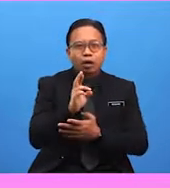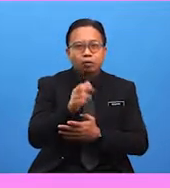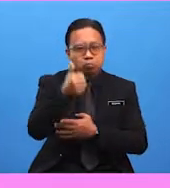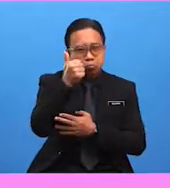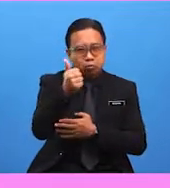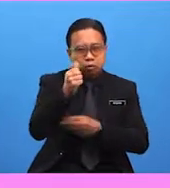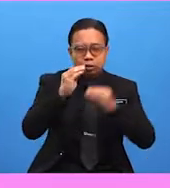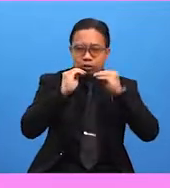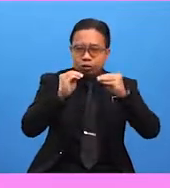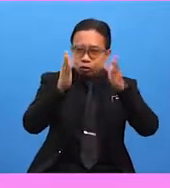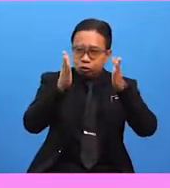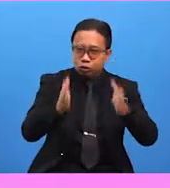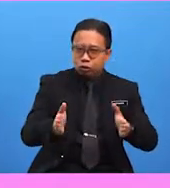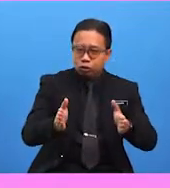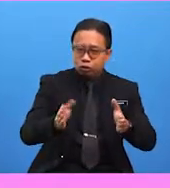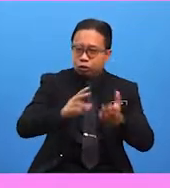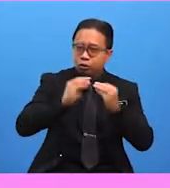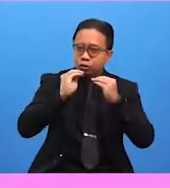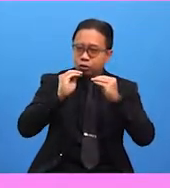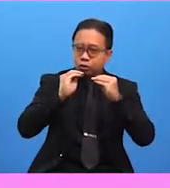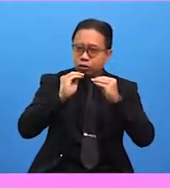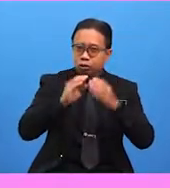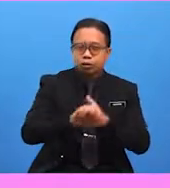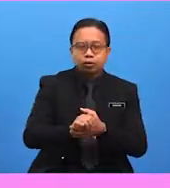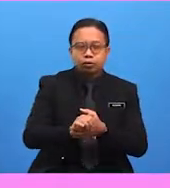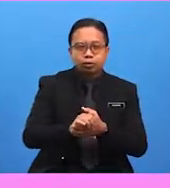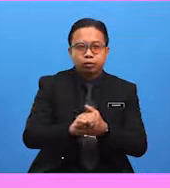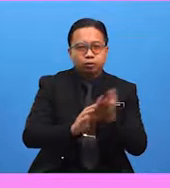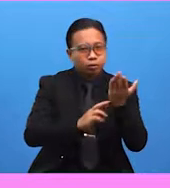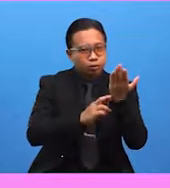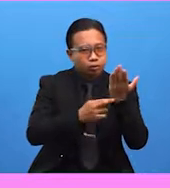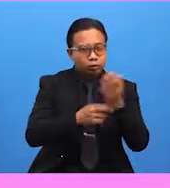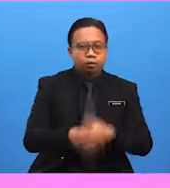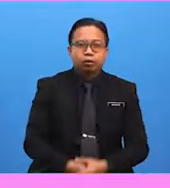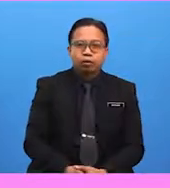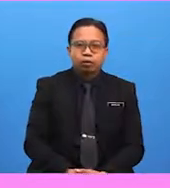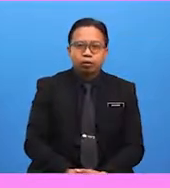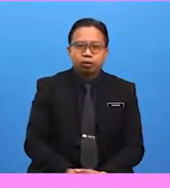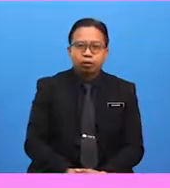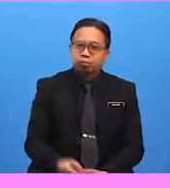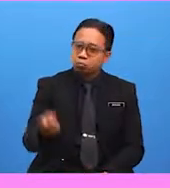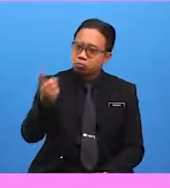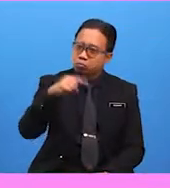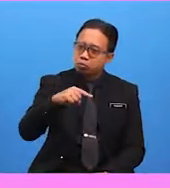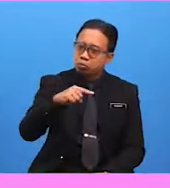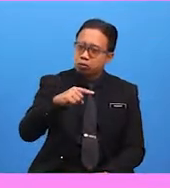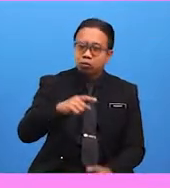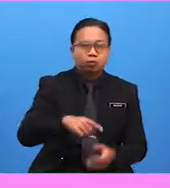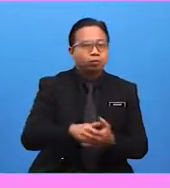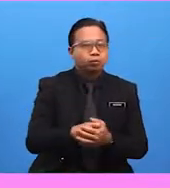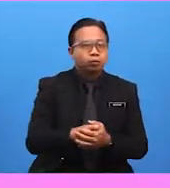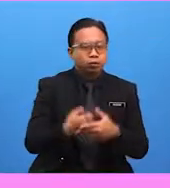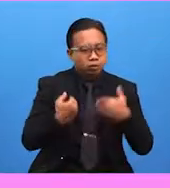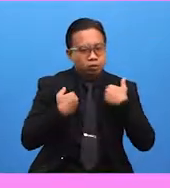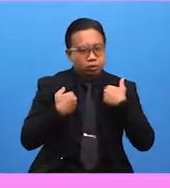teachers treated? Great teachers come from all walks of life. Some